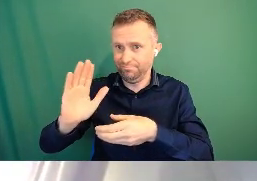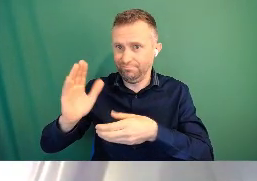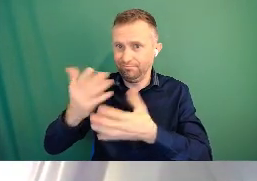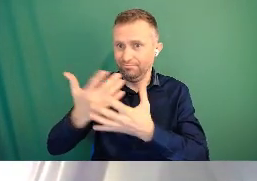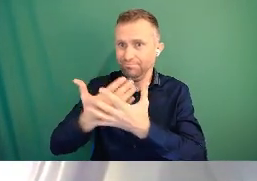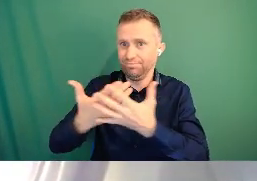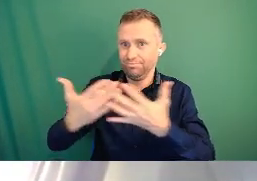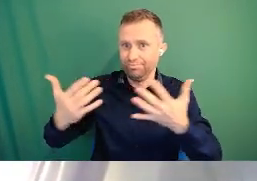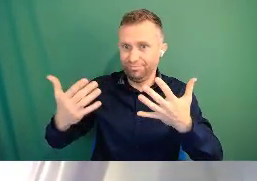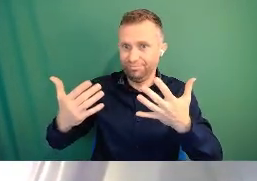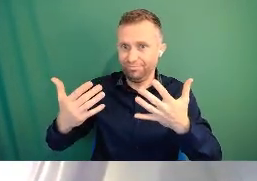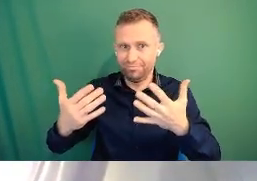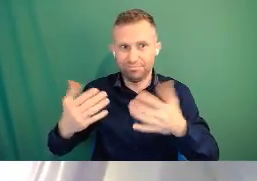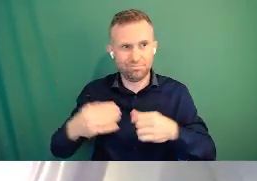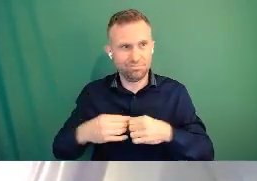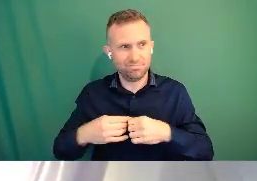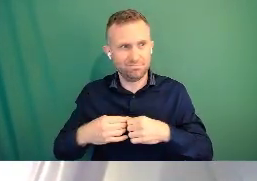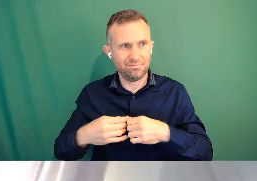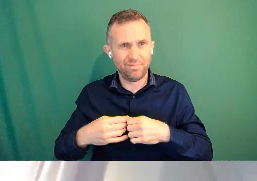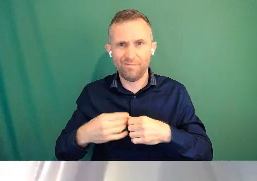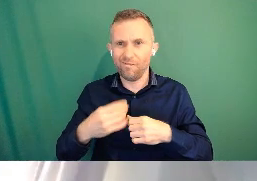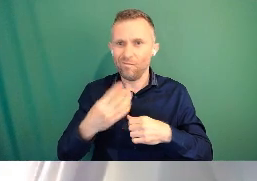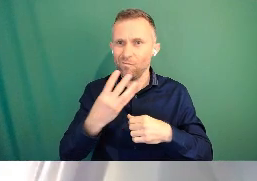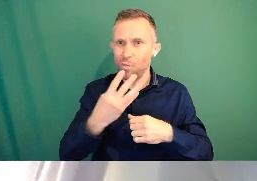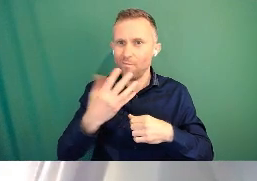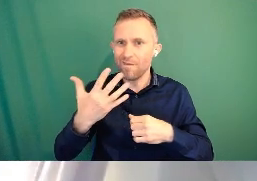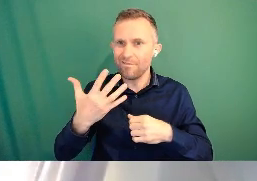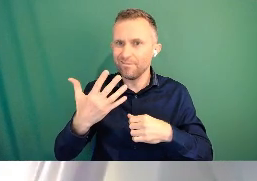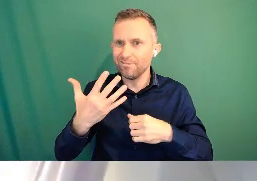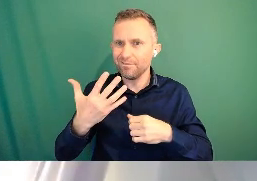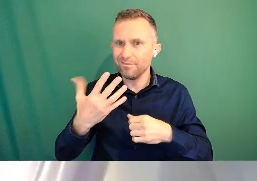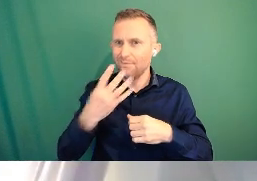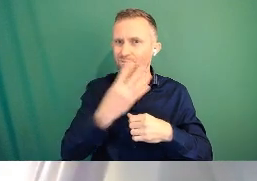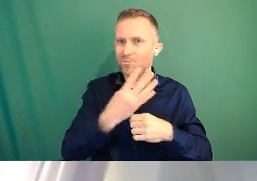3. Some of them have 4 or 5 per tower.